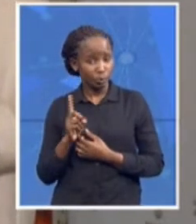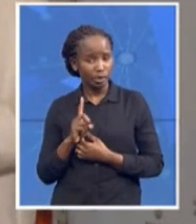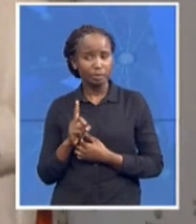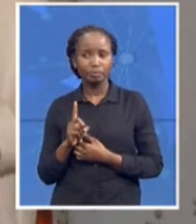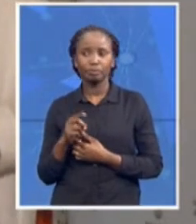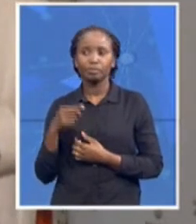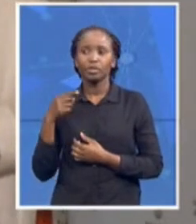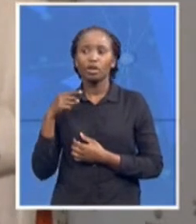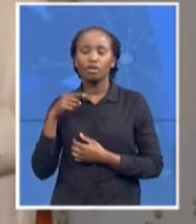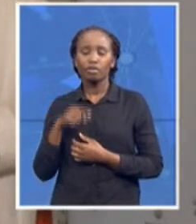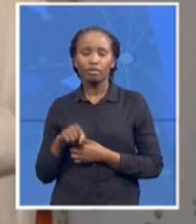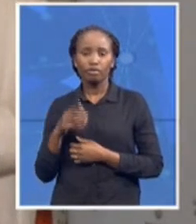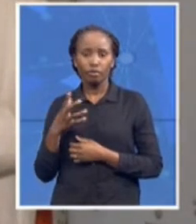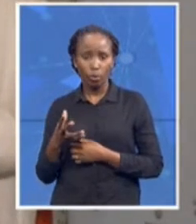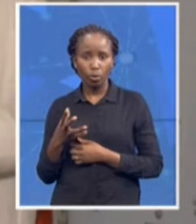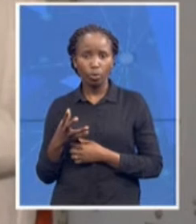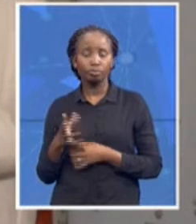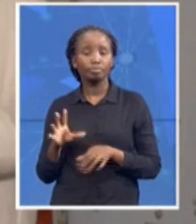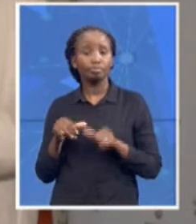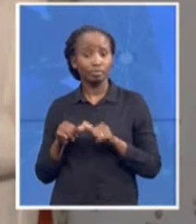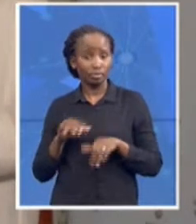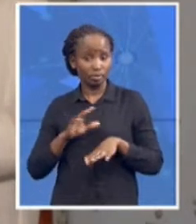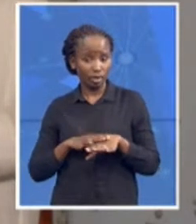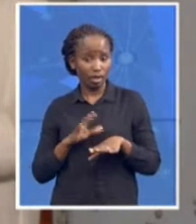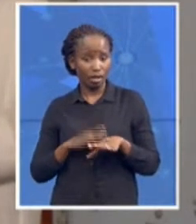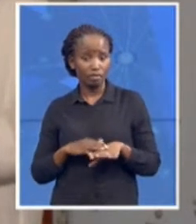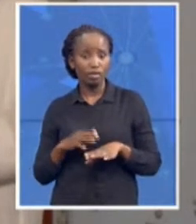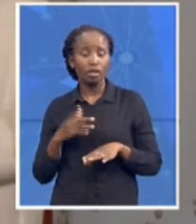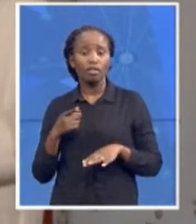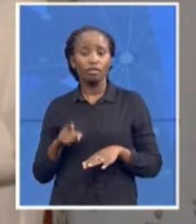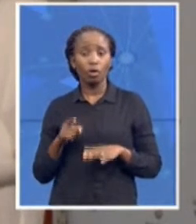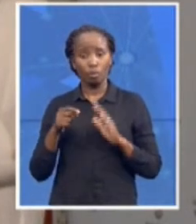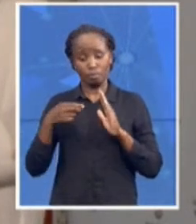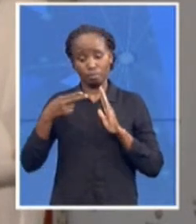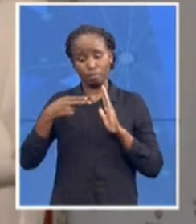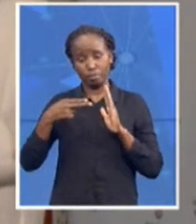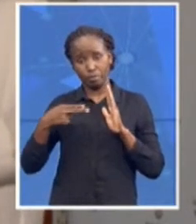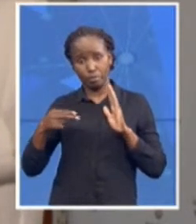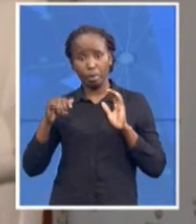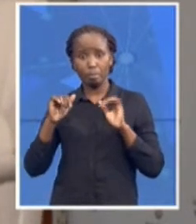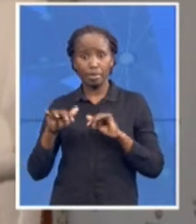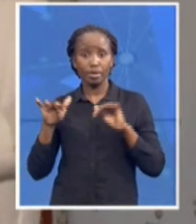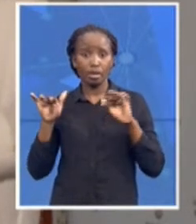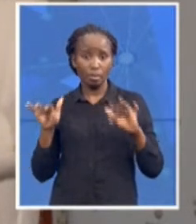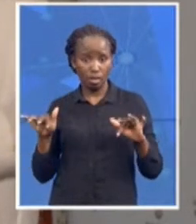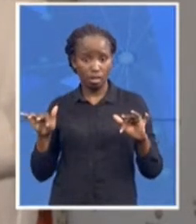of artists getting their funds,